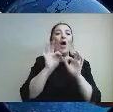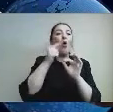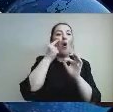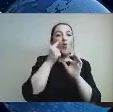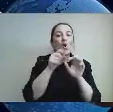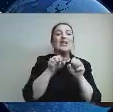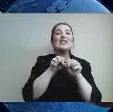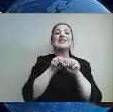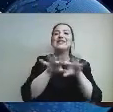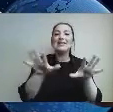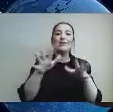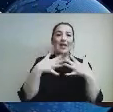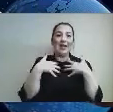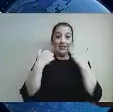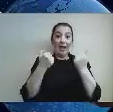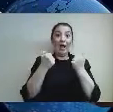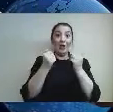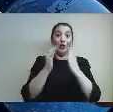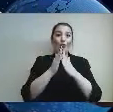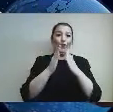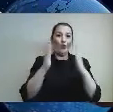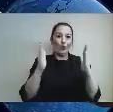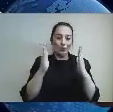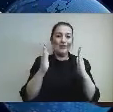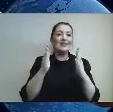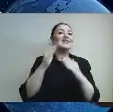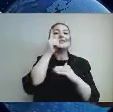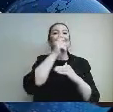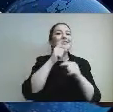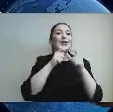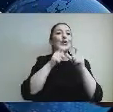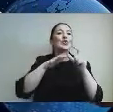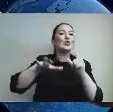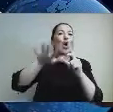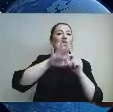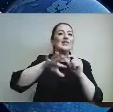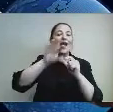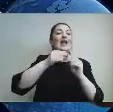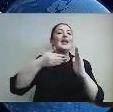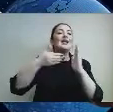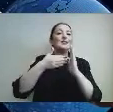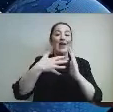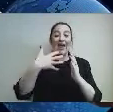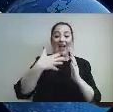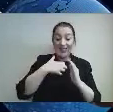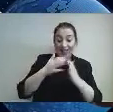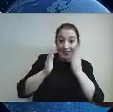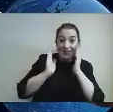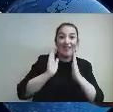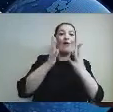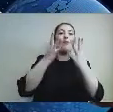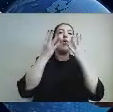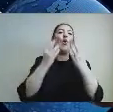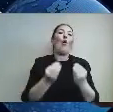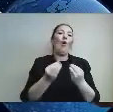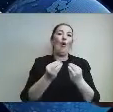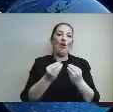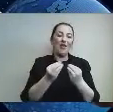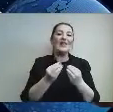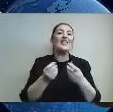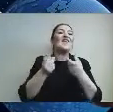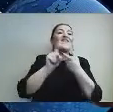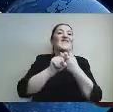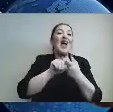that they can have a self-sustaining nature with bigger impacts. We want to see